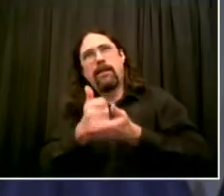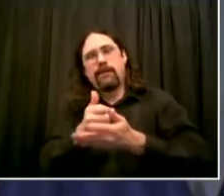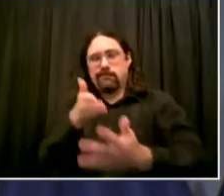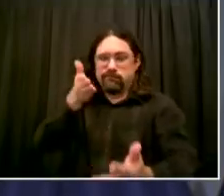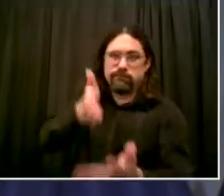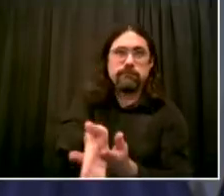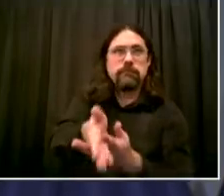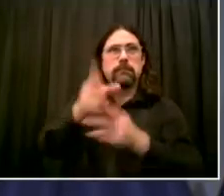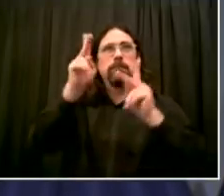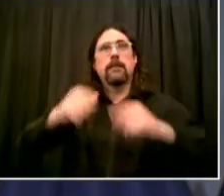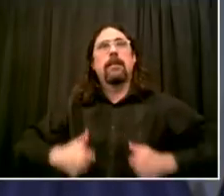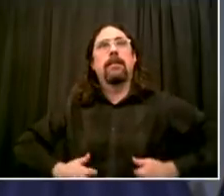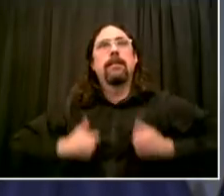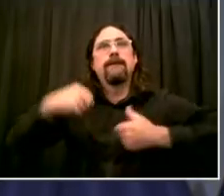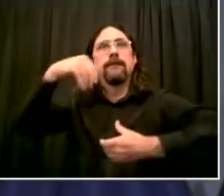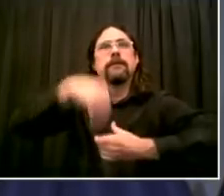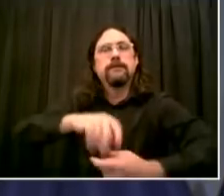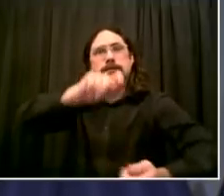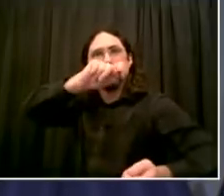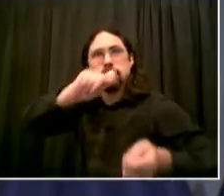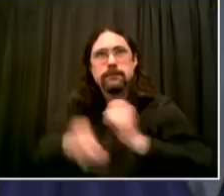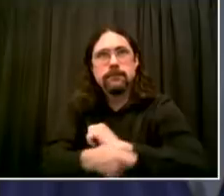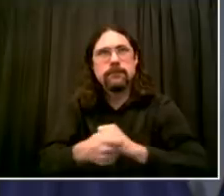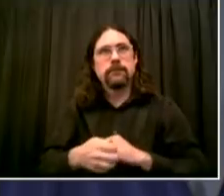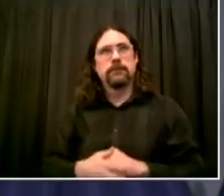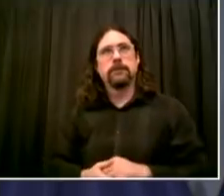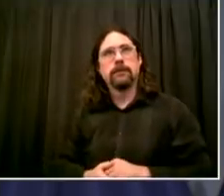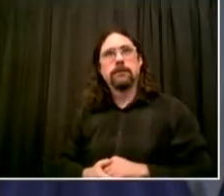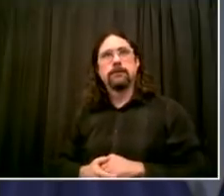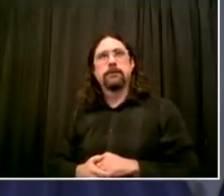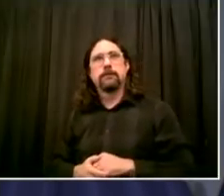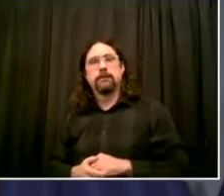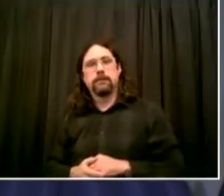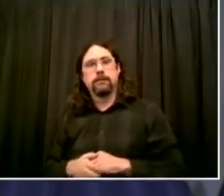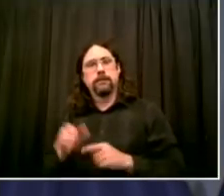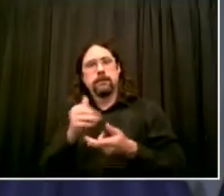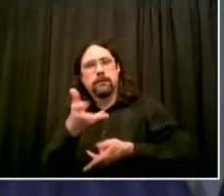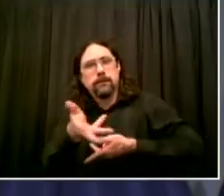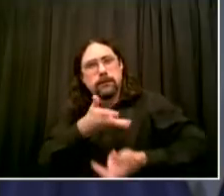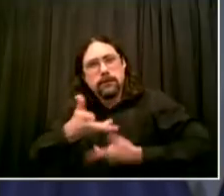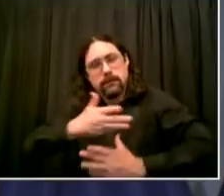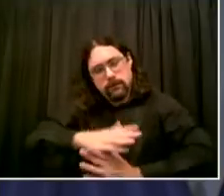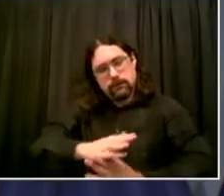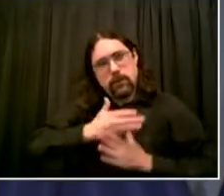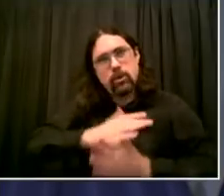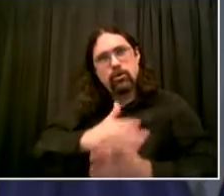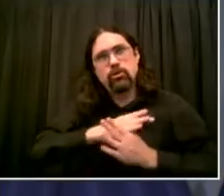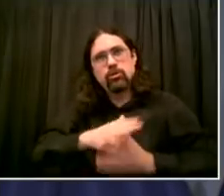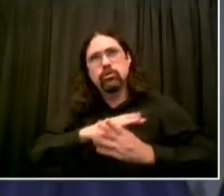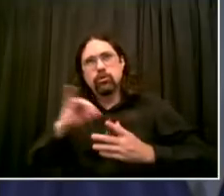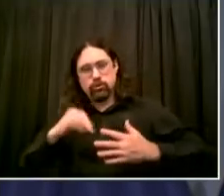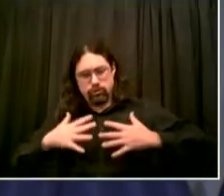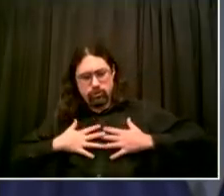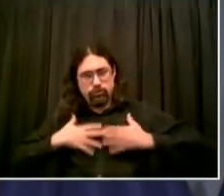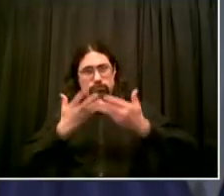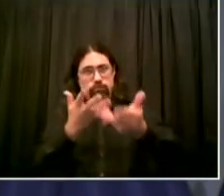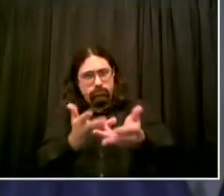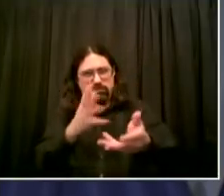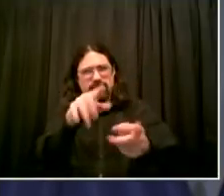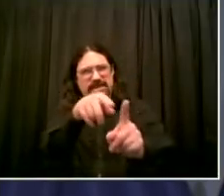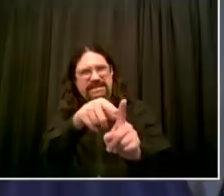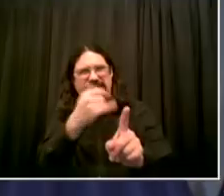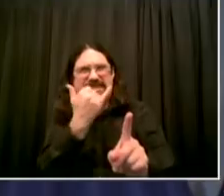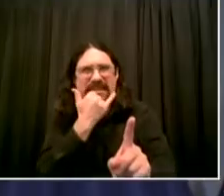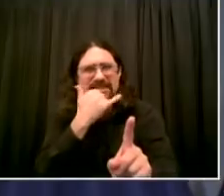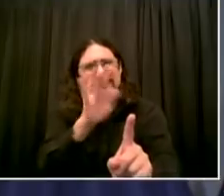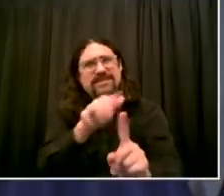those streets. We've made those mistakes, and we've grown through into where we are now. So when you address change and revolution